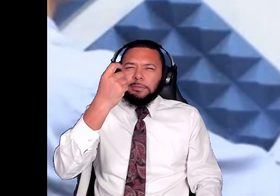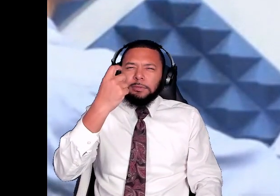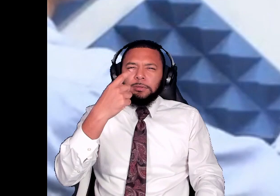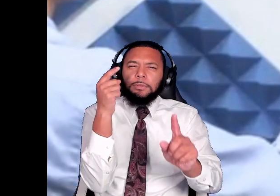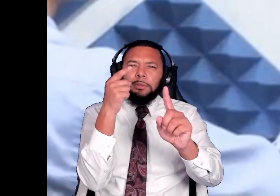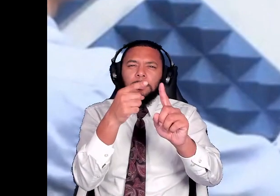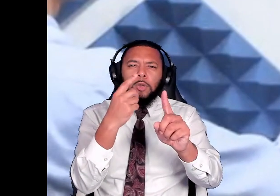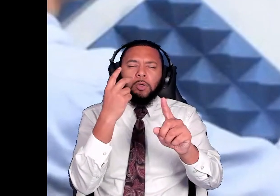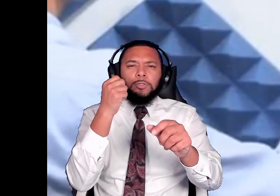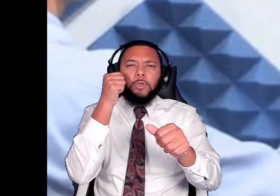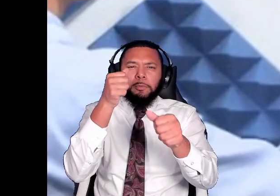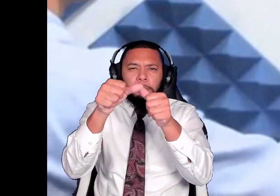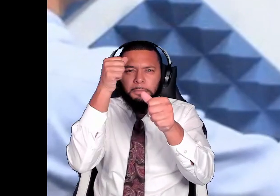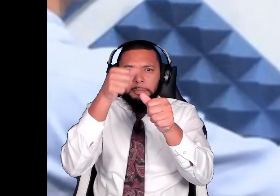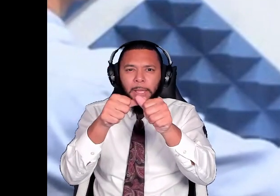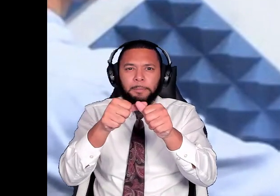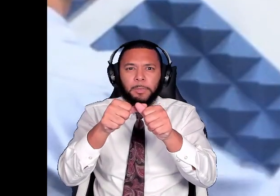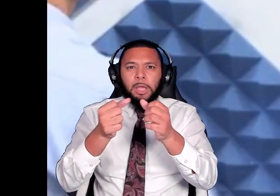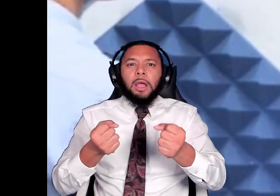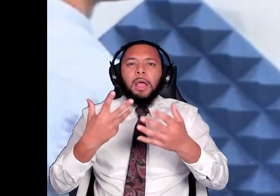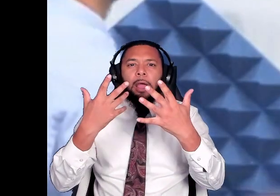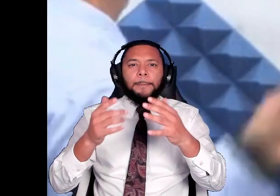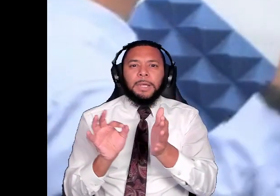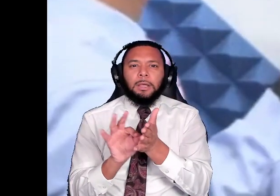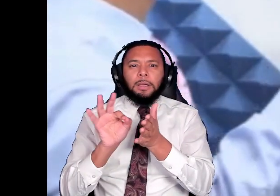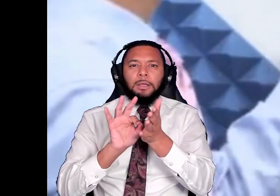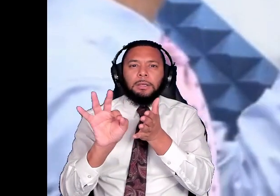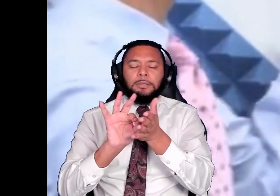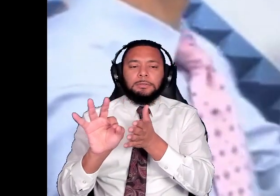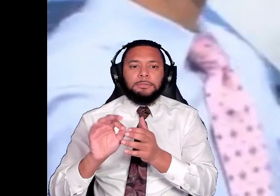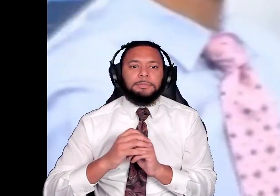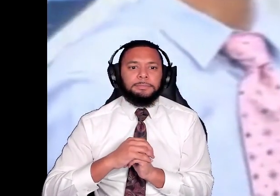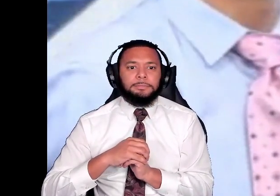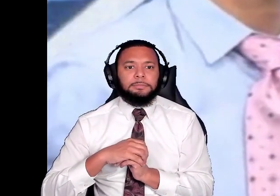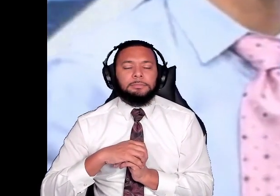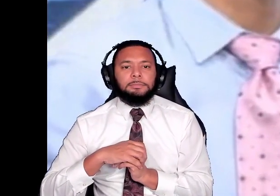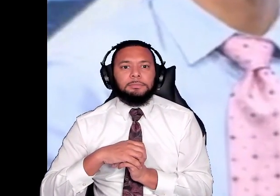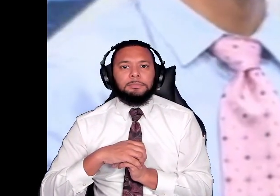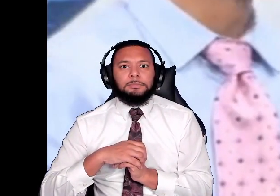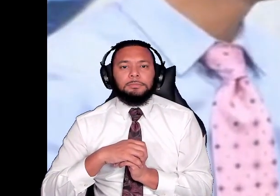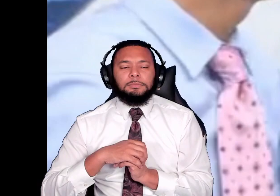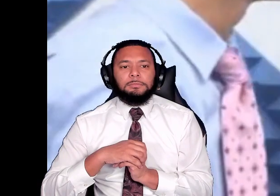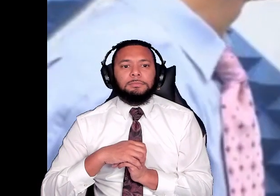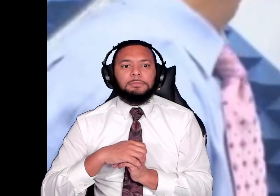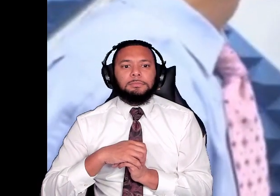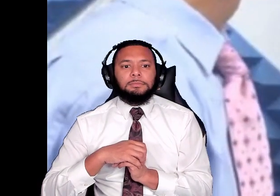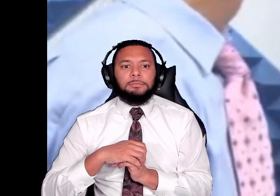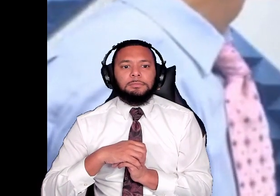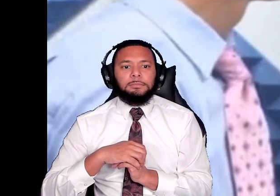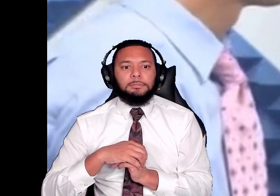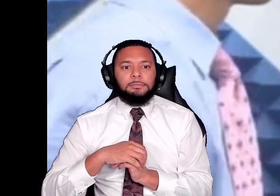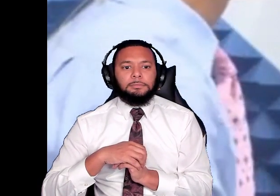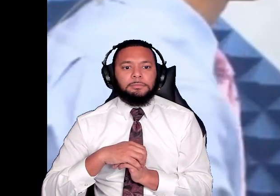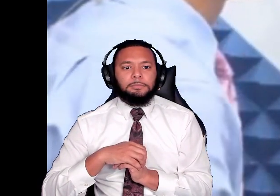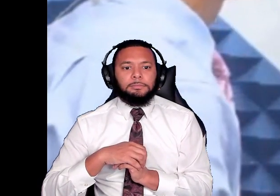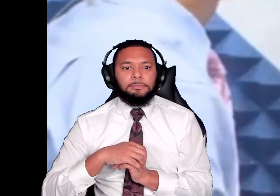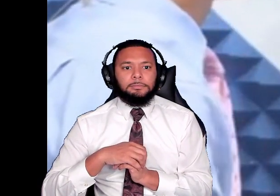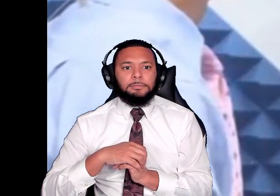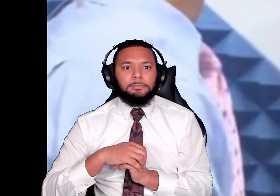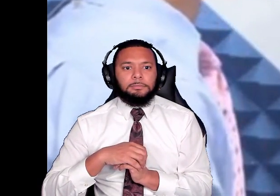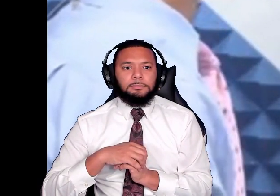15, 18, 21. And this will help us graph this problem a little easier.